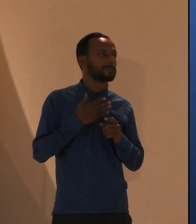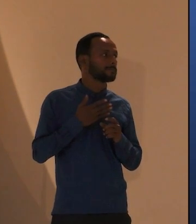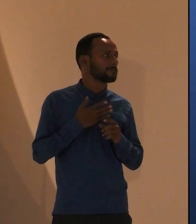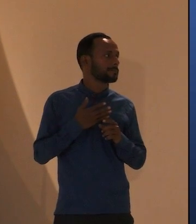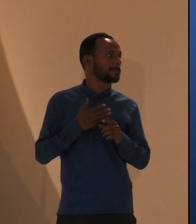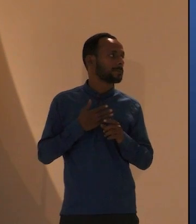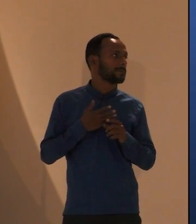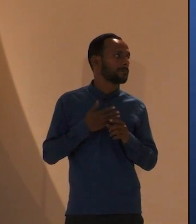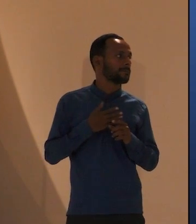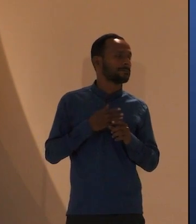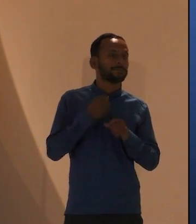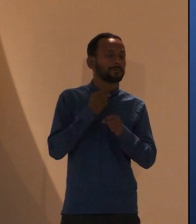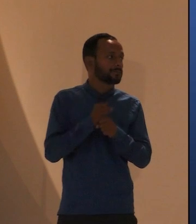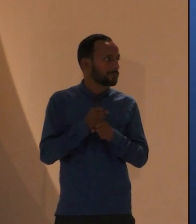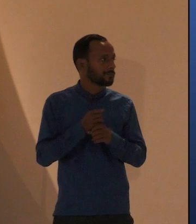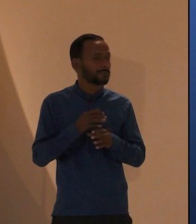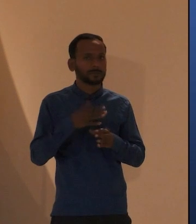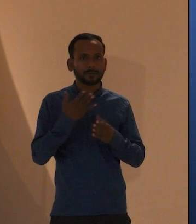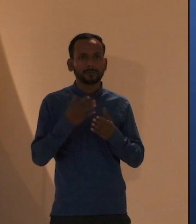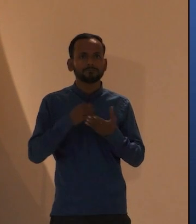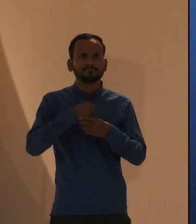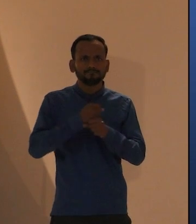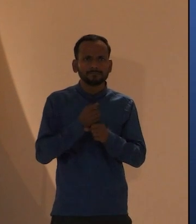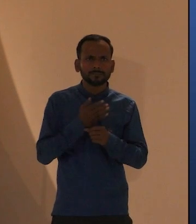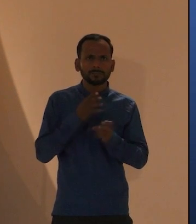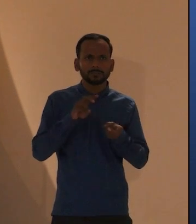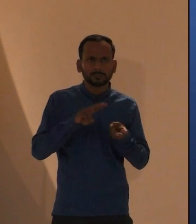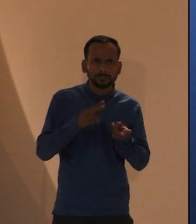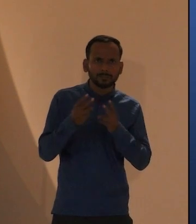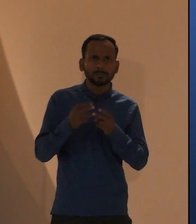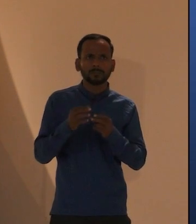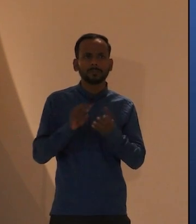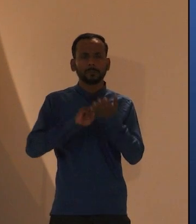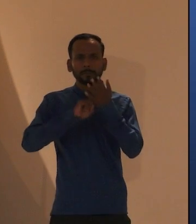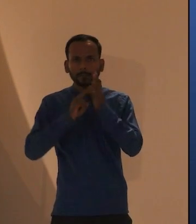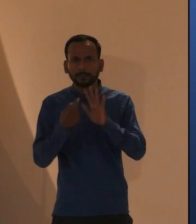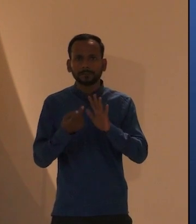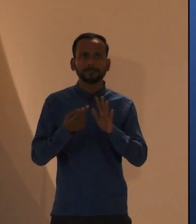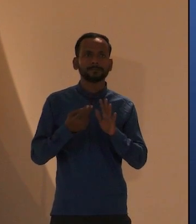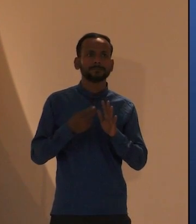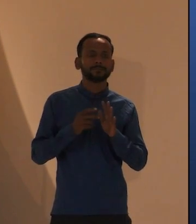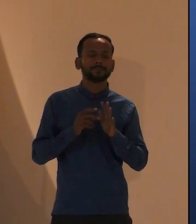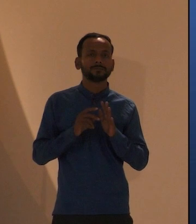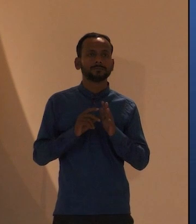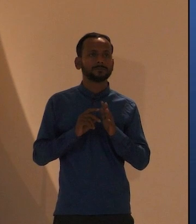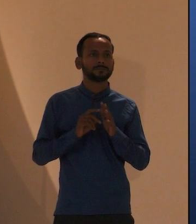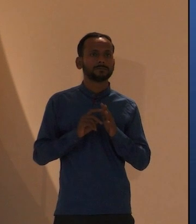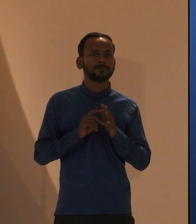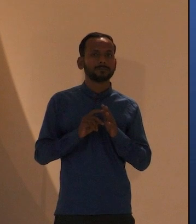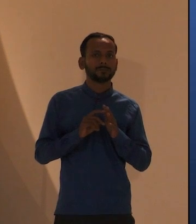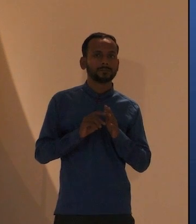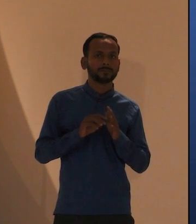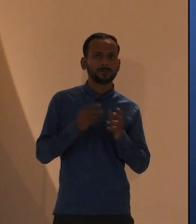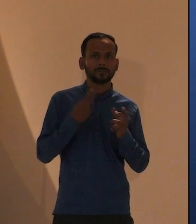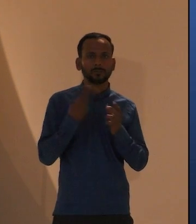simplistic great men inventory of the original imperial display. And we